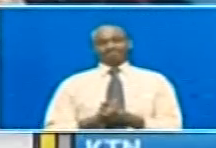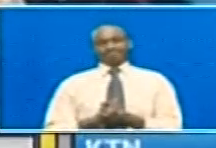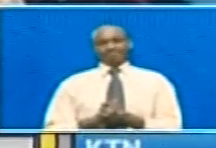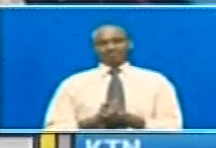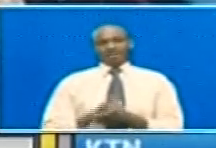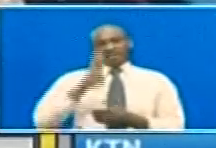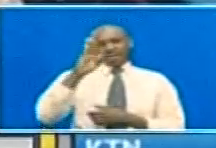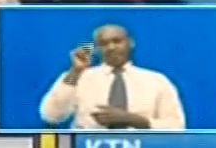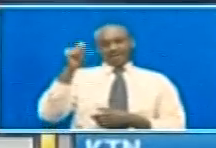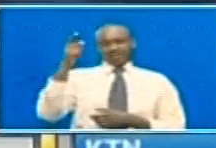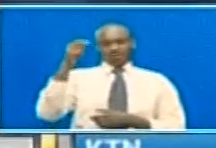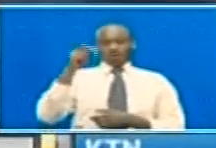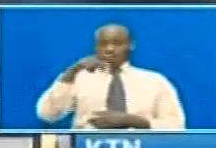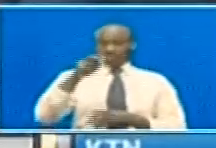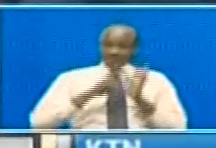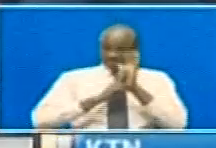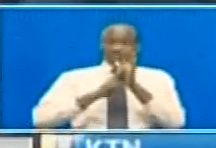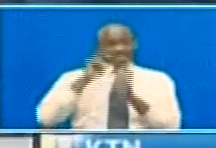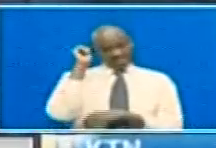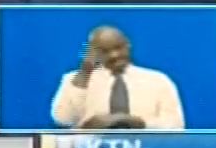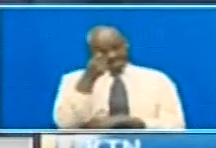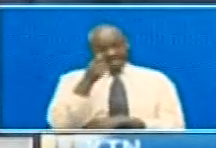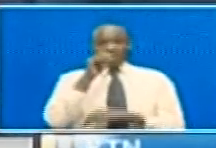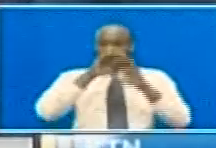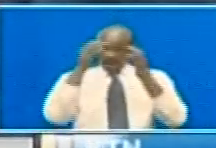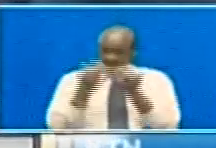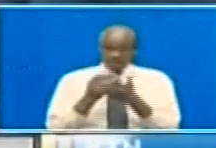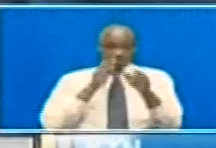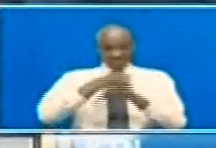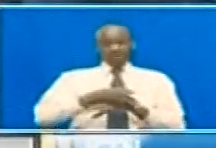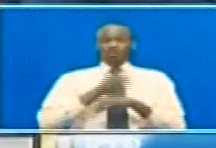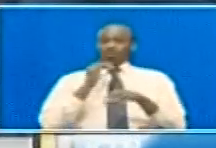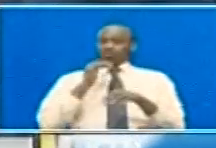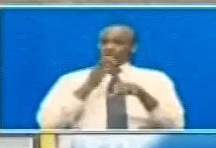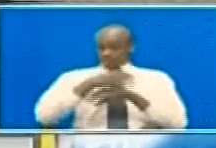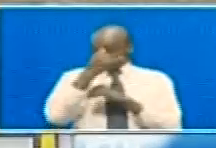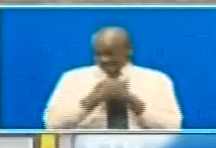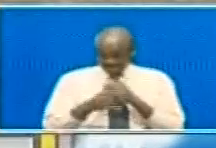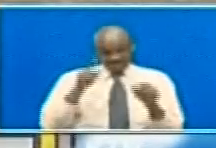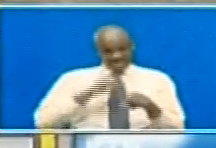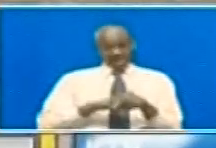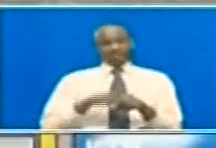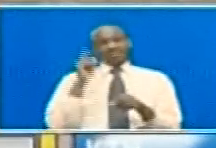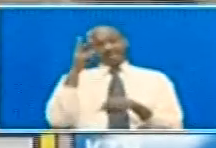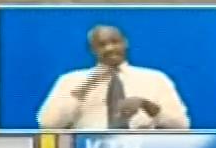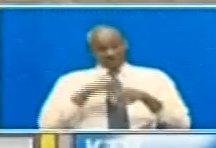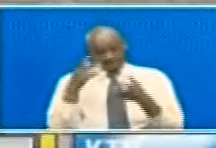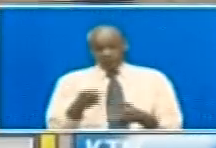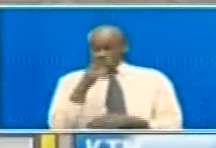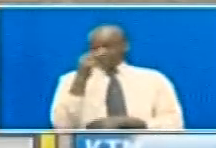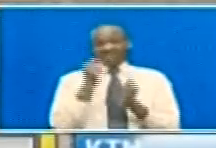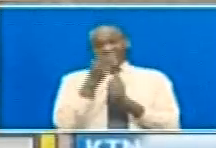Leonard Barstone will be representing Kenya at the World Cross Country Championships for the second time after his 2013 outing. He's part